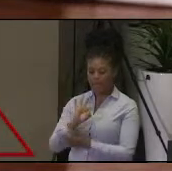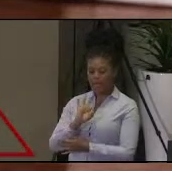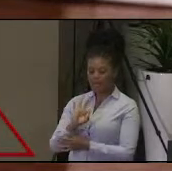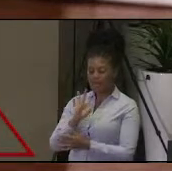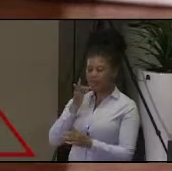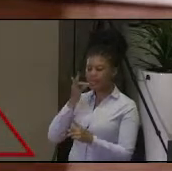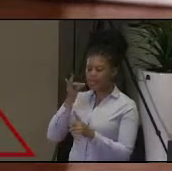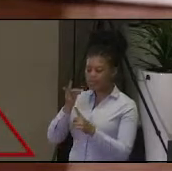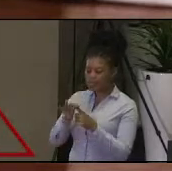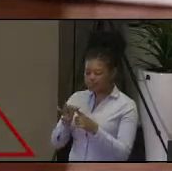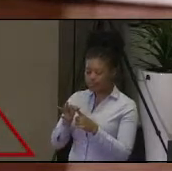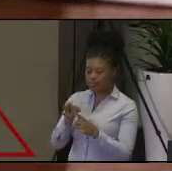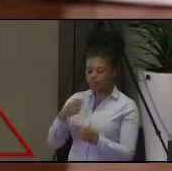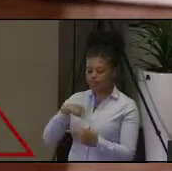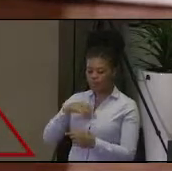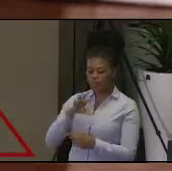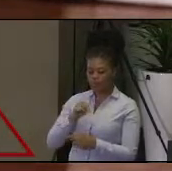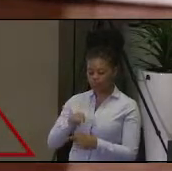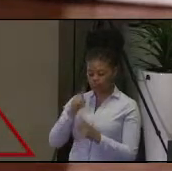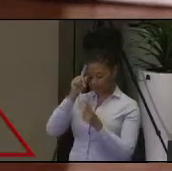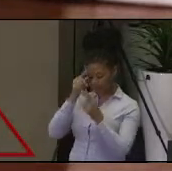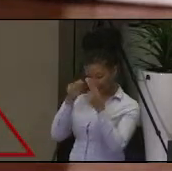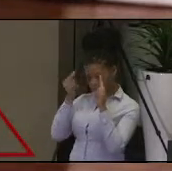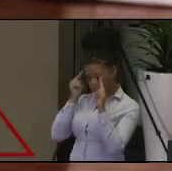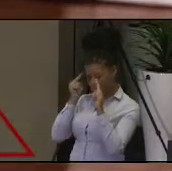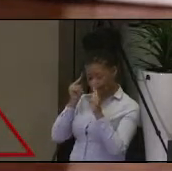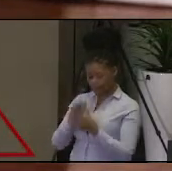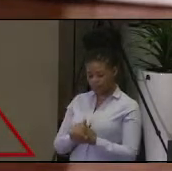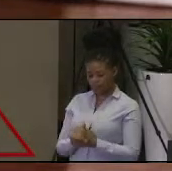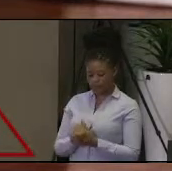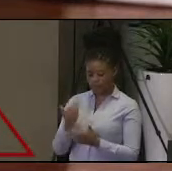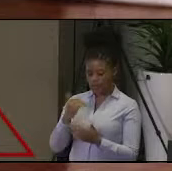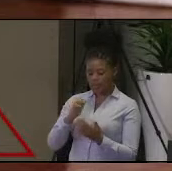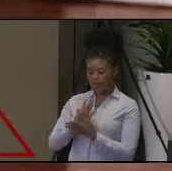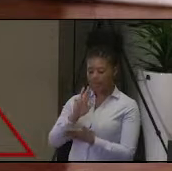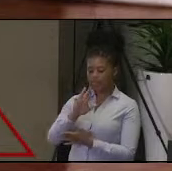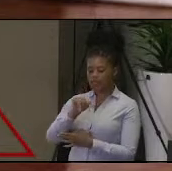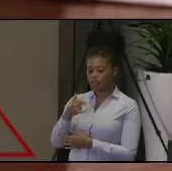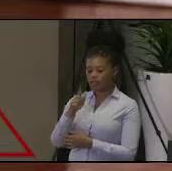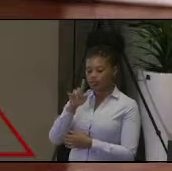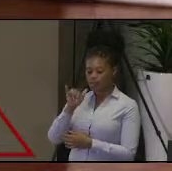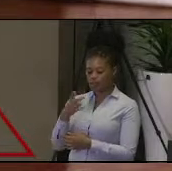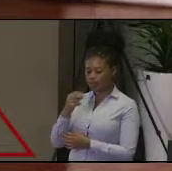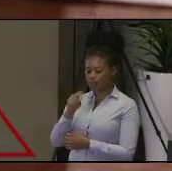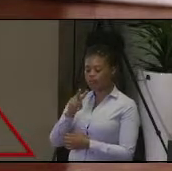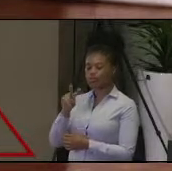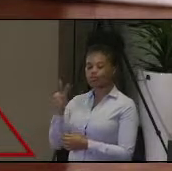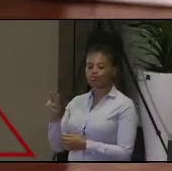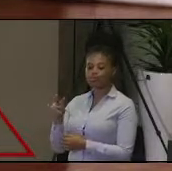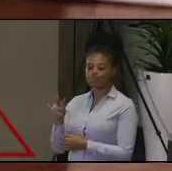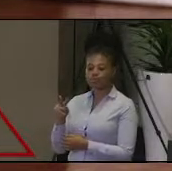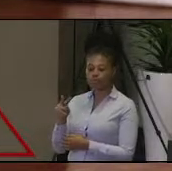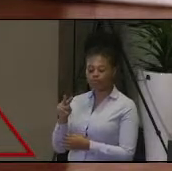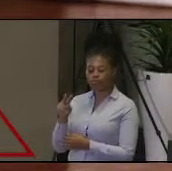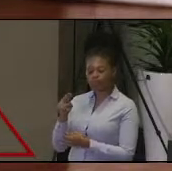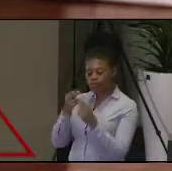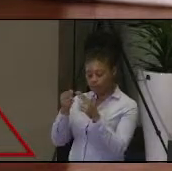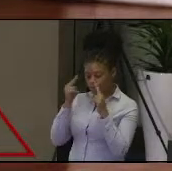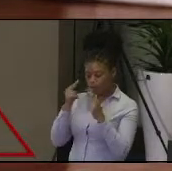specific initiatives from our university. On the 19th of July 2022, the university launched